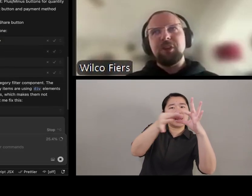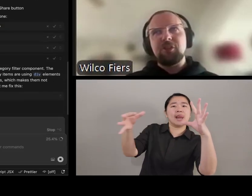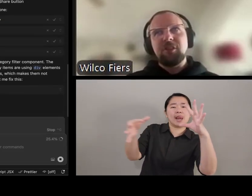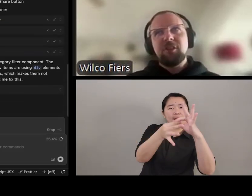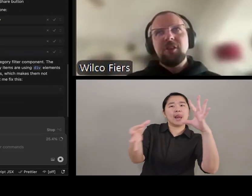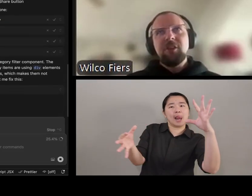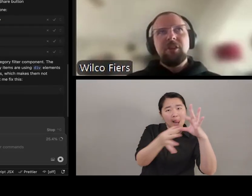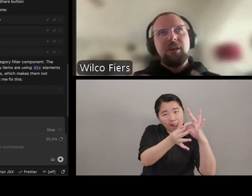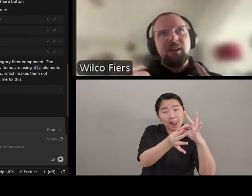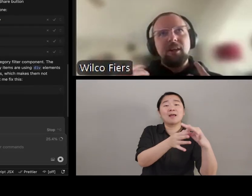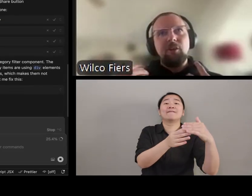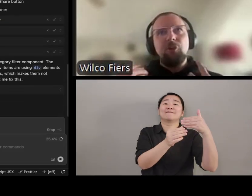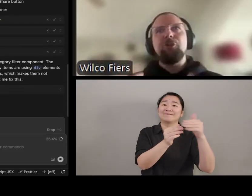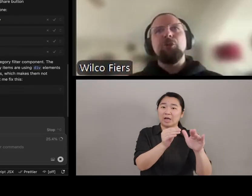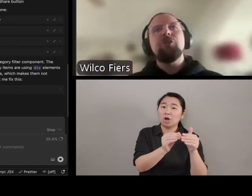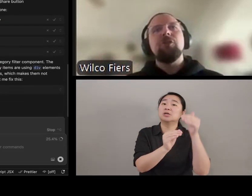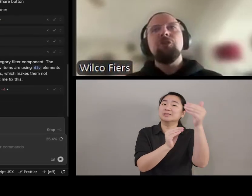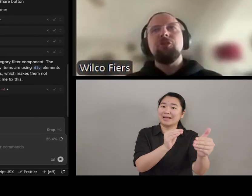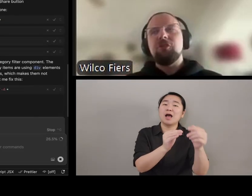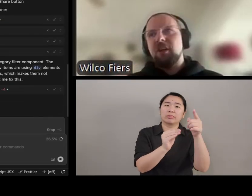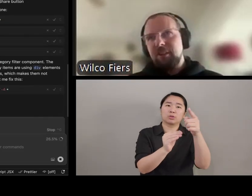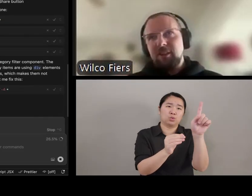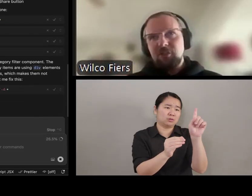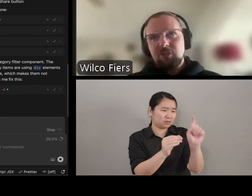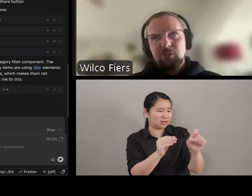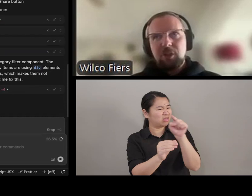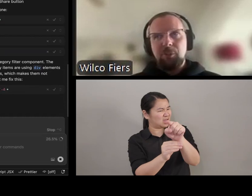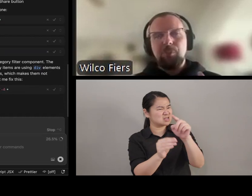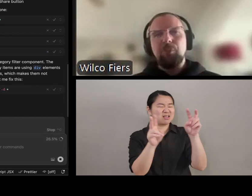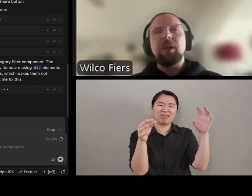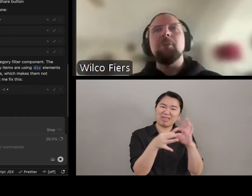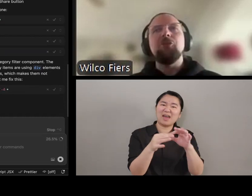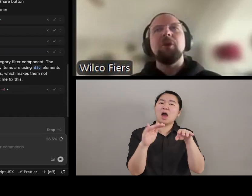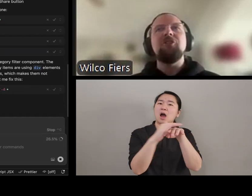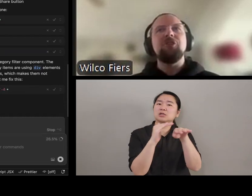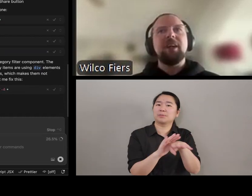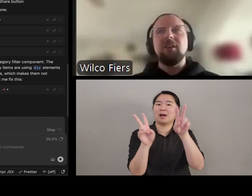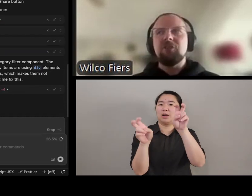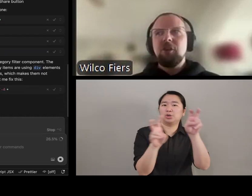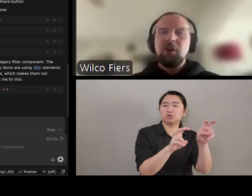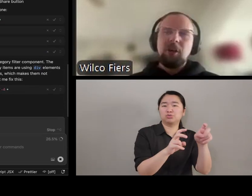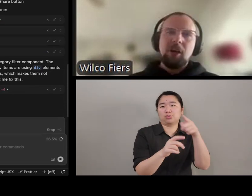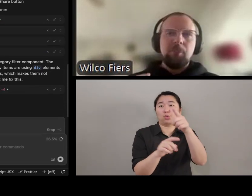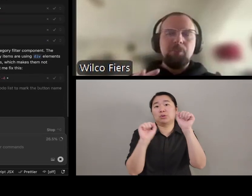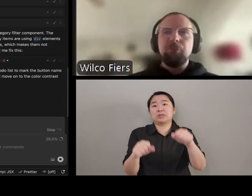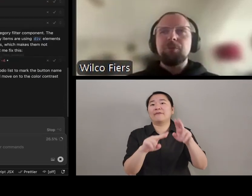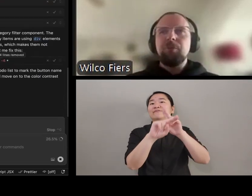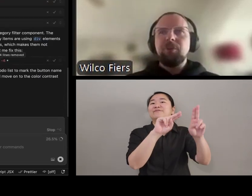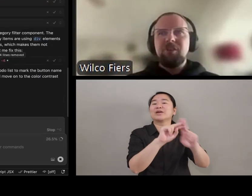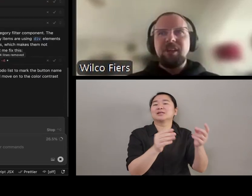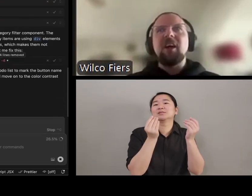and fix it. And through solutions like these, we're able to educate